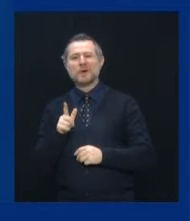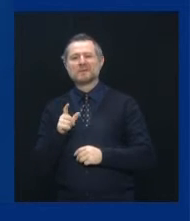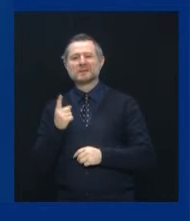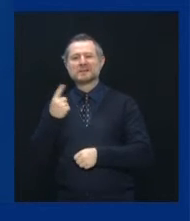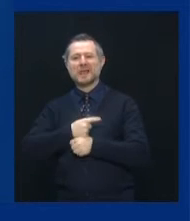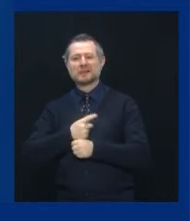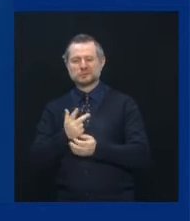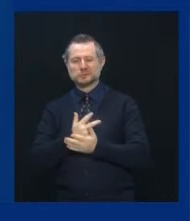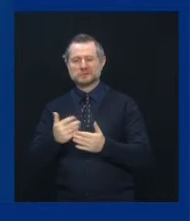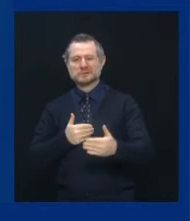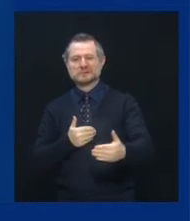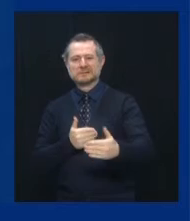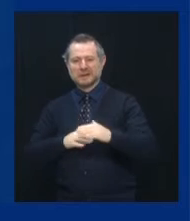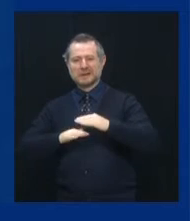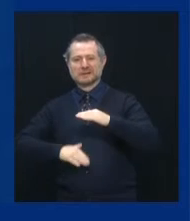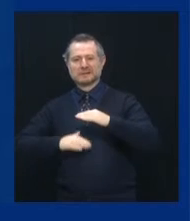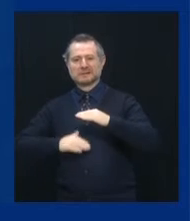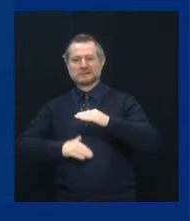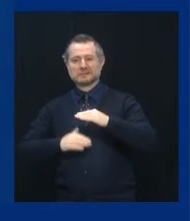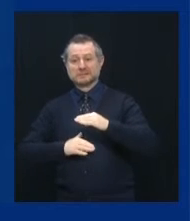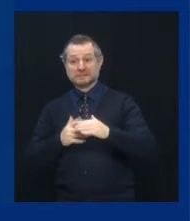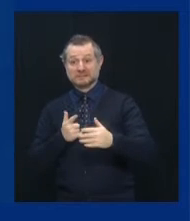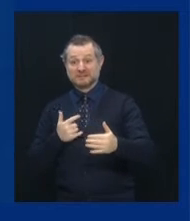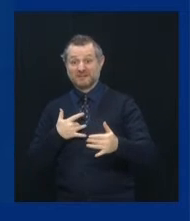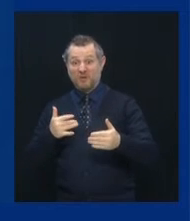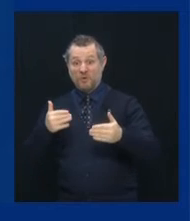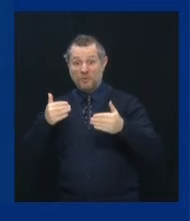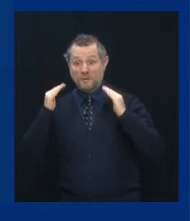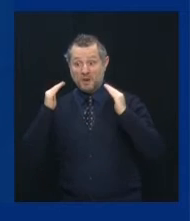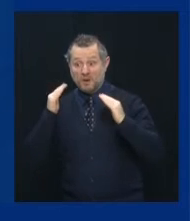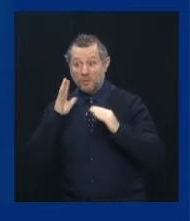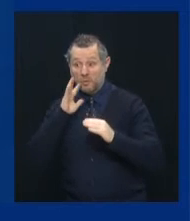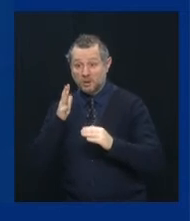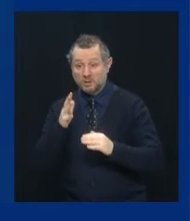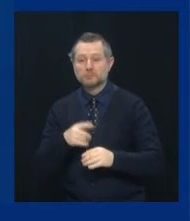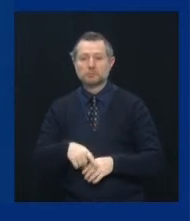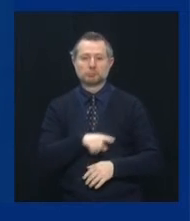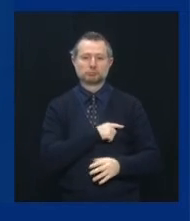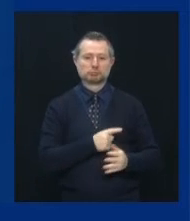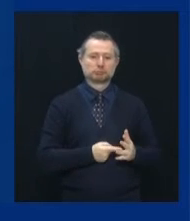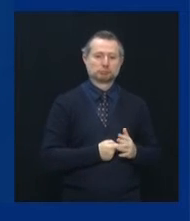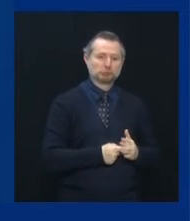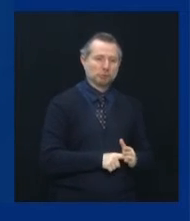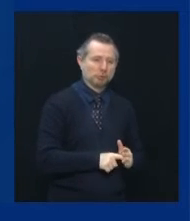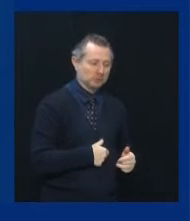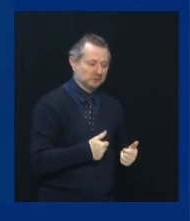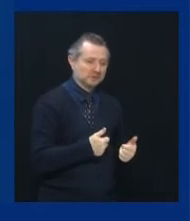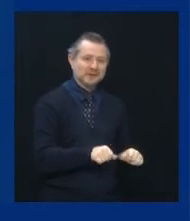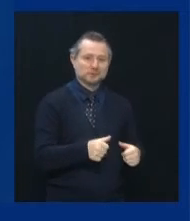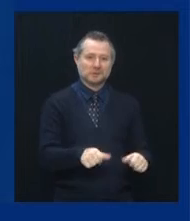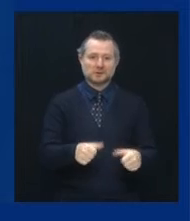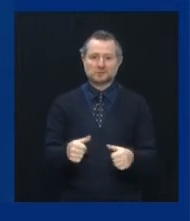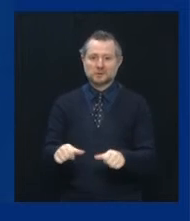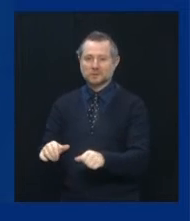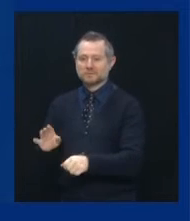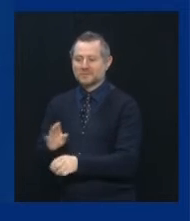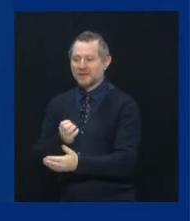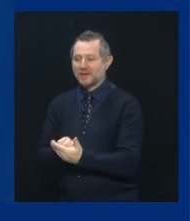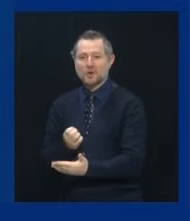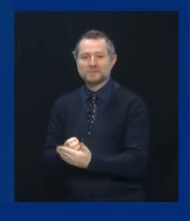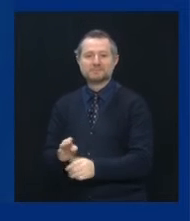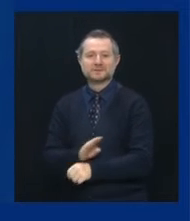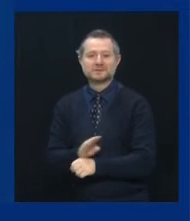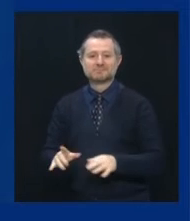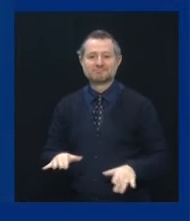of overwhelming the hospitals, we start to close down the economy. So it's game